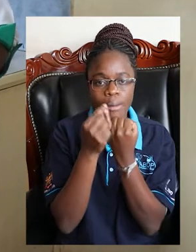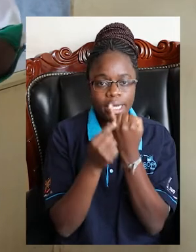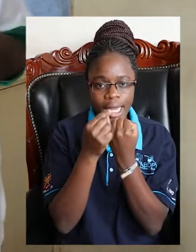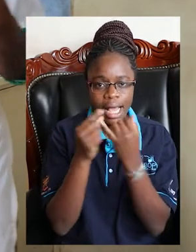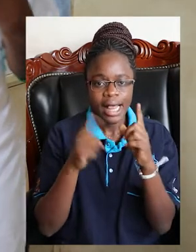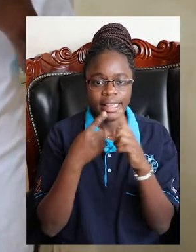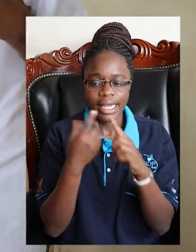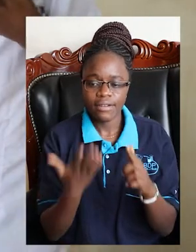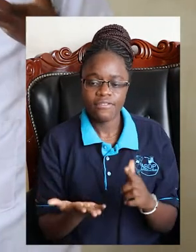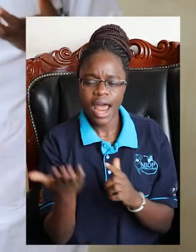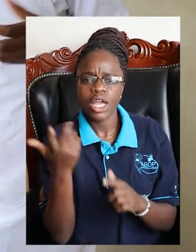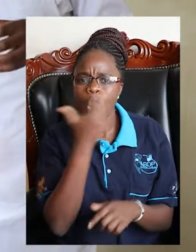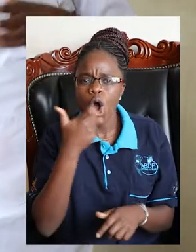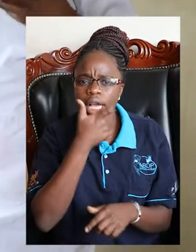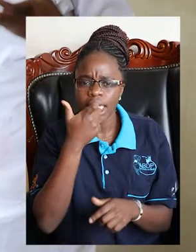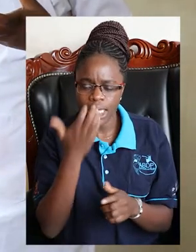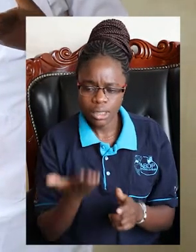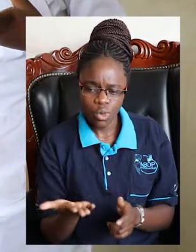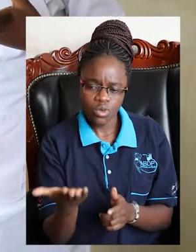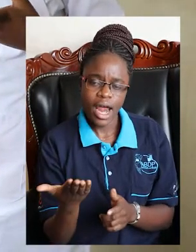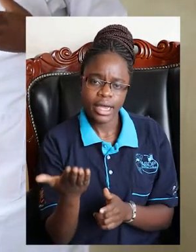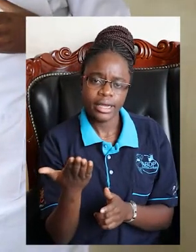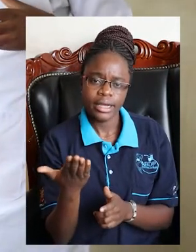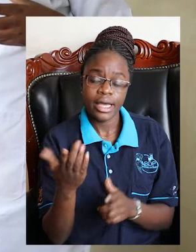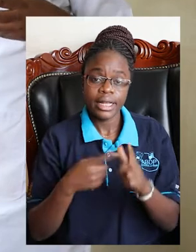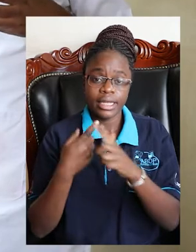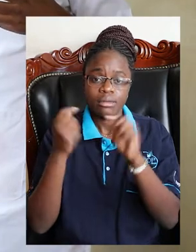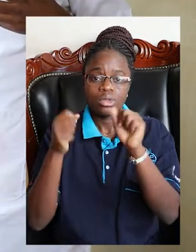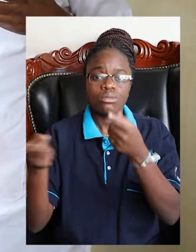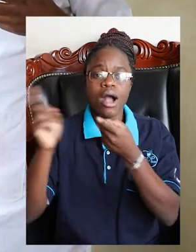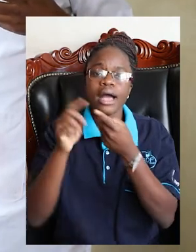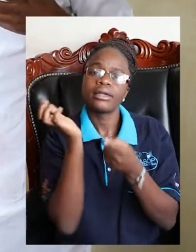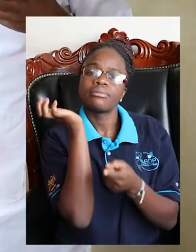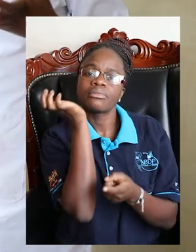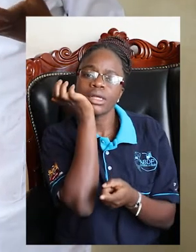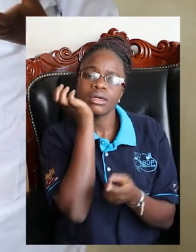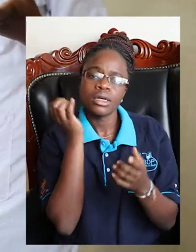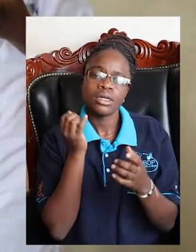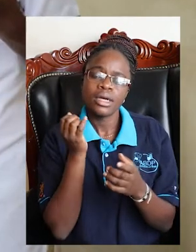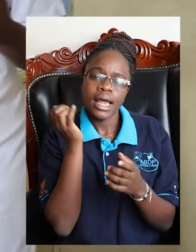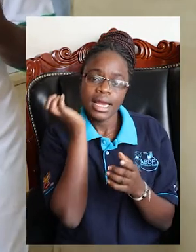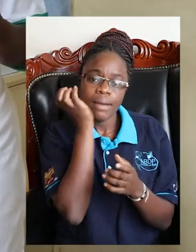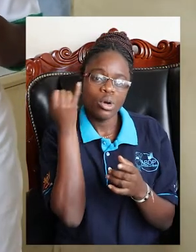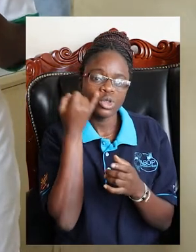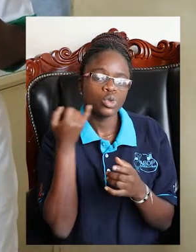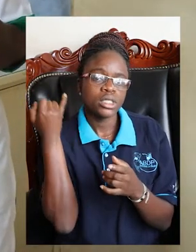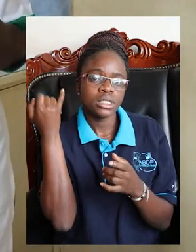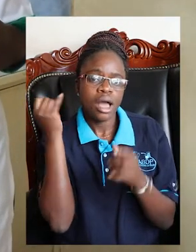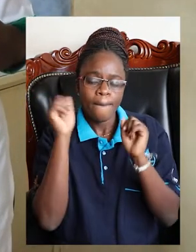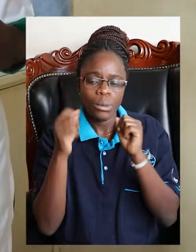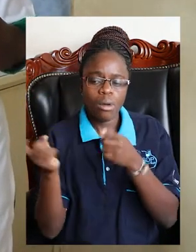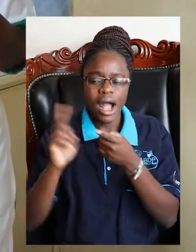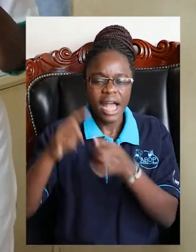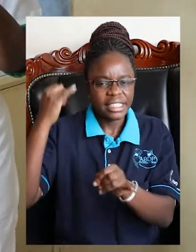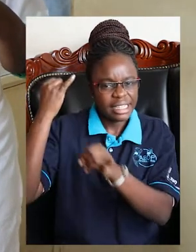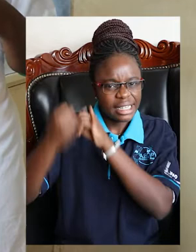water, and then fry. Fry omena just the normal way you fry, and then you can add some lemon juice. And lemon juice, we are